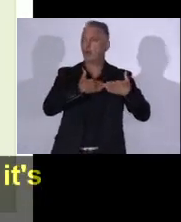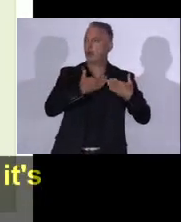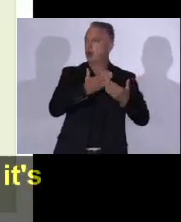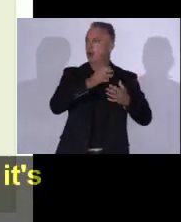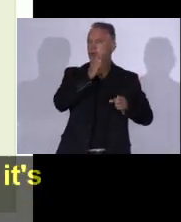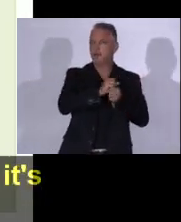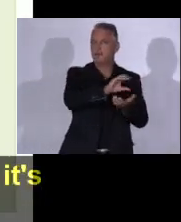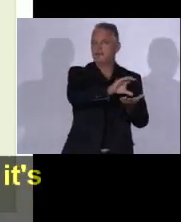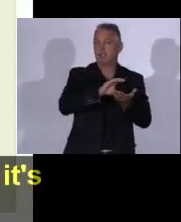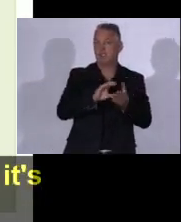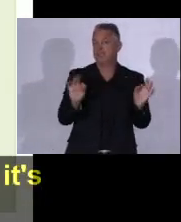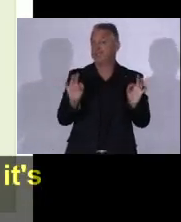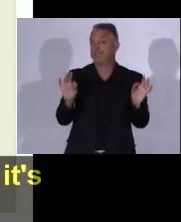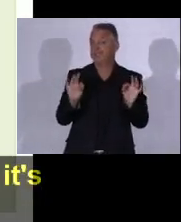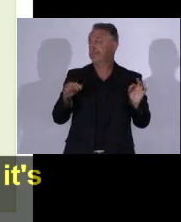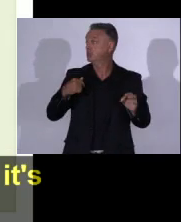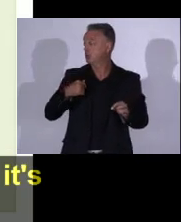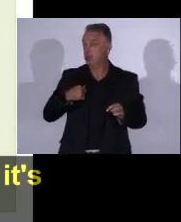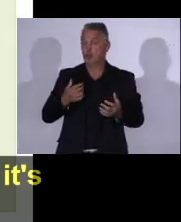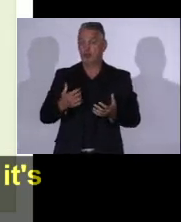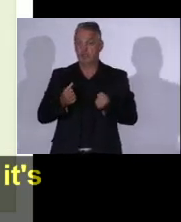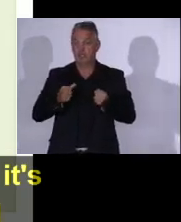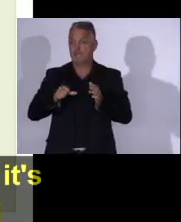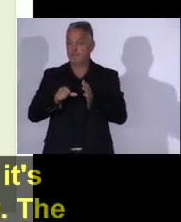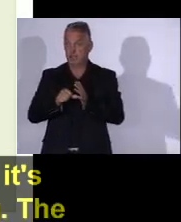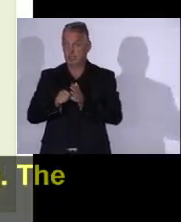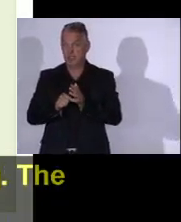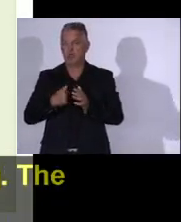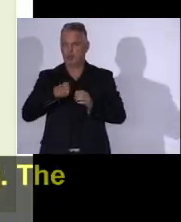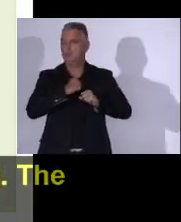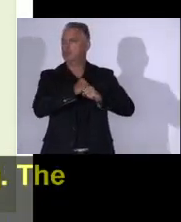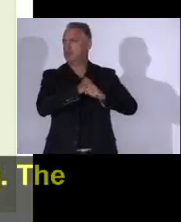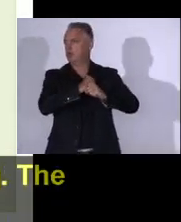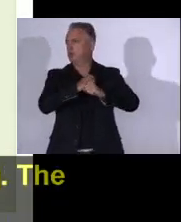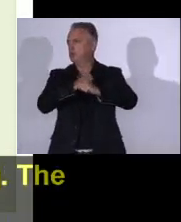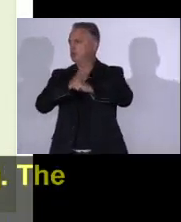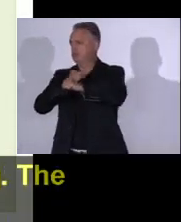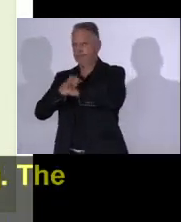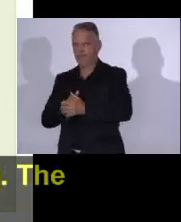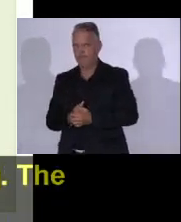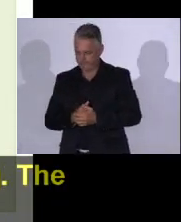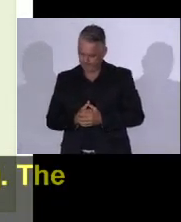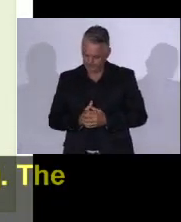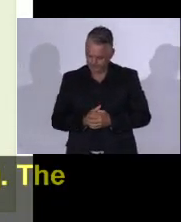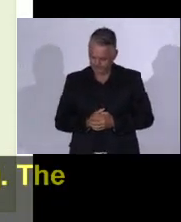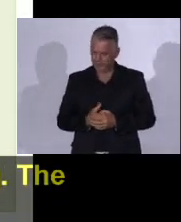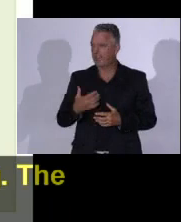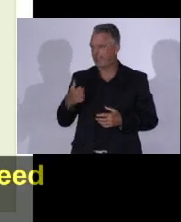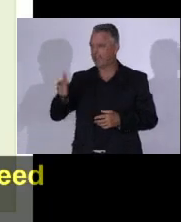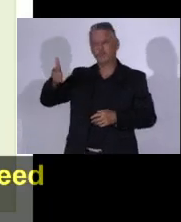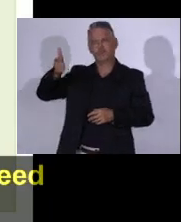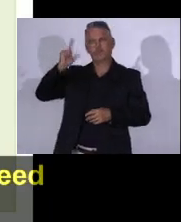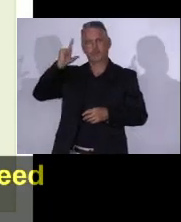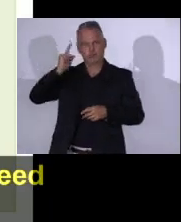government support to keep it going. The funding we do have is about promoting it in other parts of the state. You need to have a leader, of course, to make sure that someone knows where to